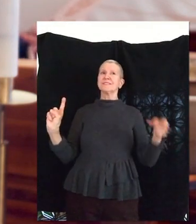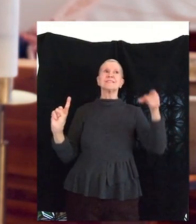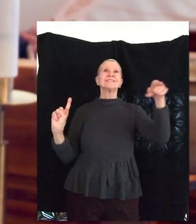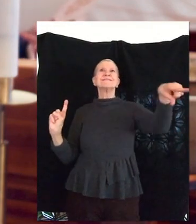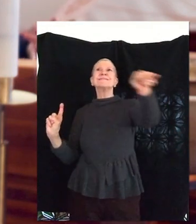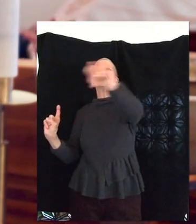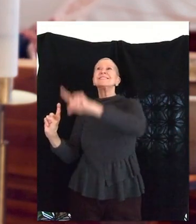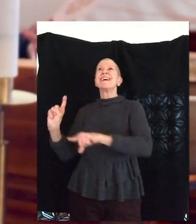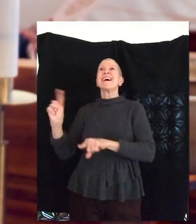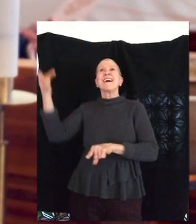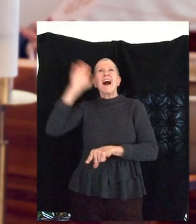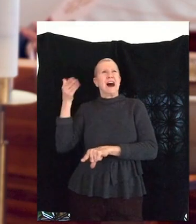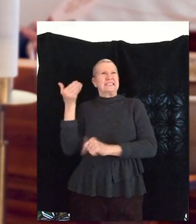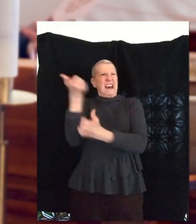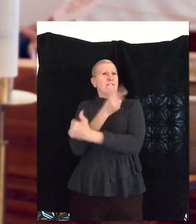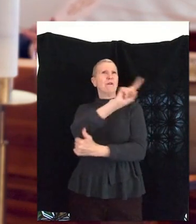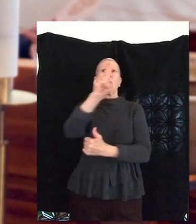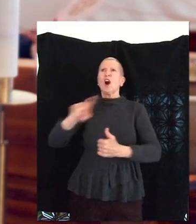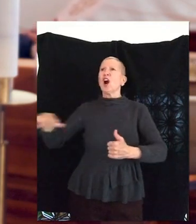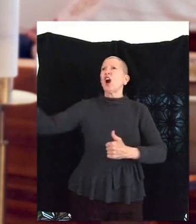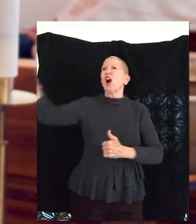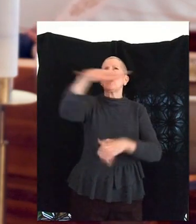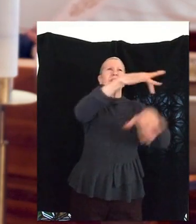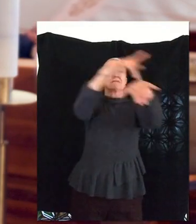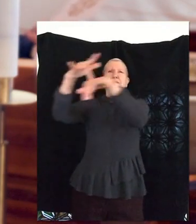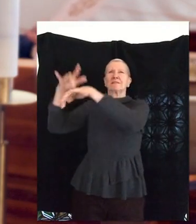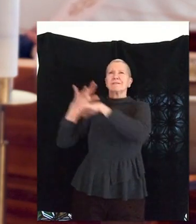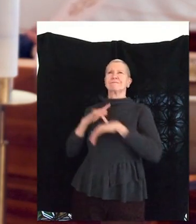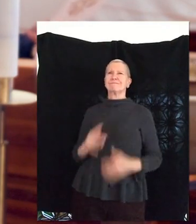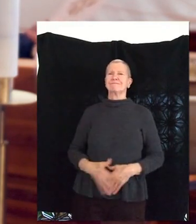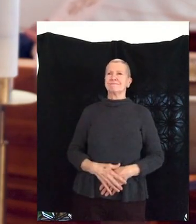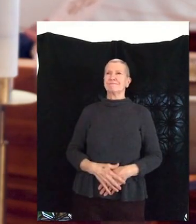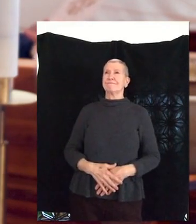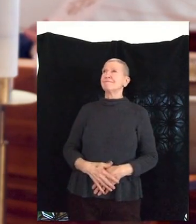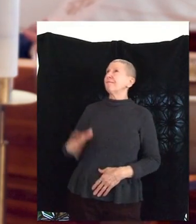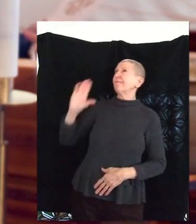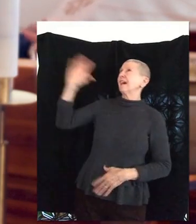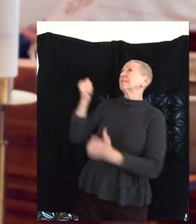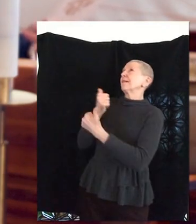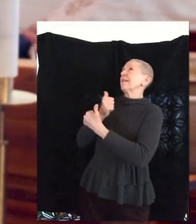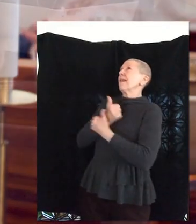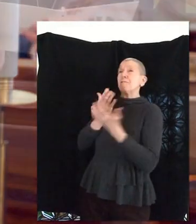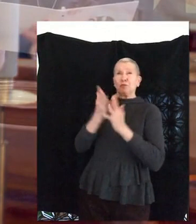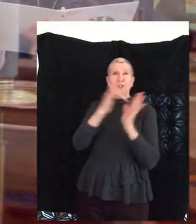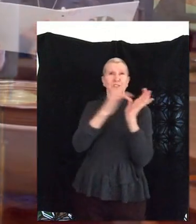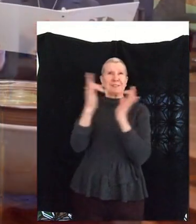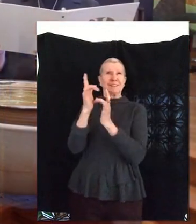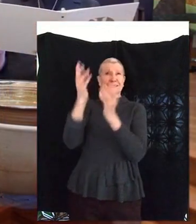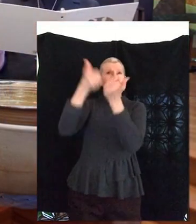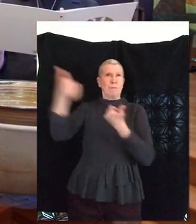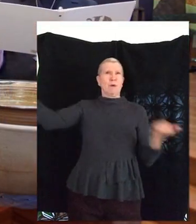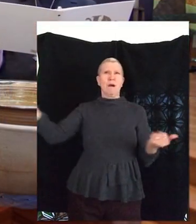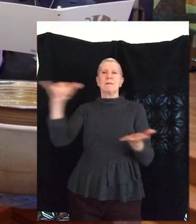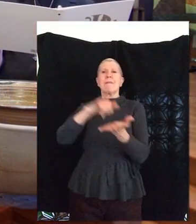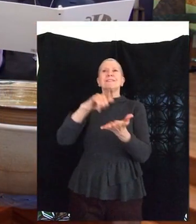more God-forsaken places, and nothing can separate us from the love of God in Jesus, for